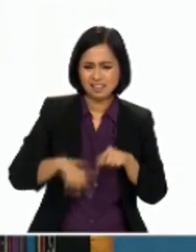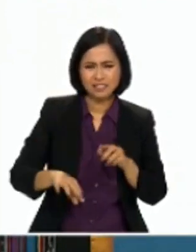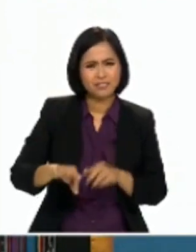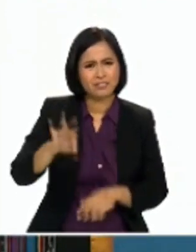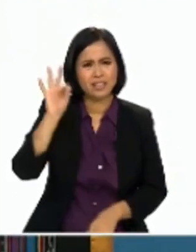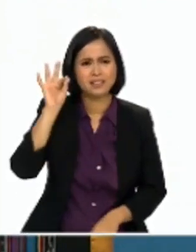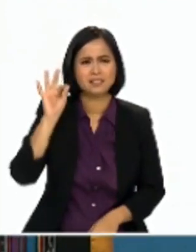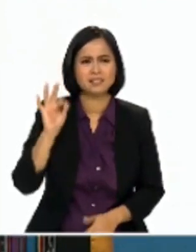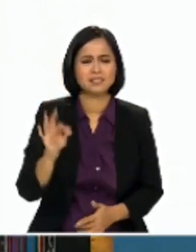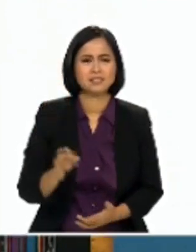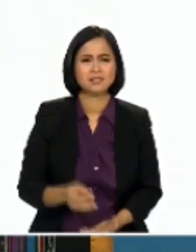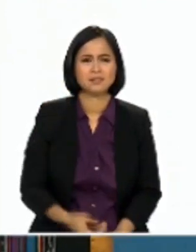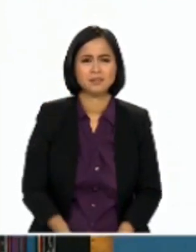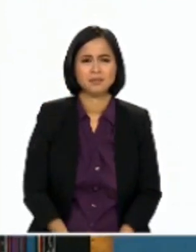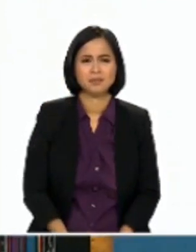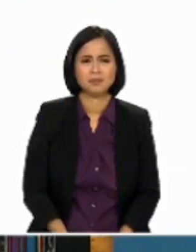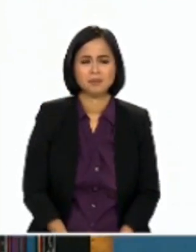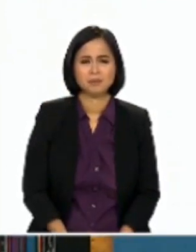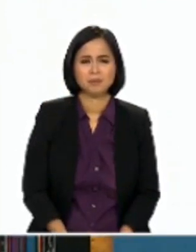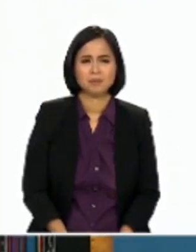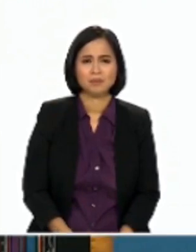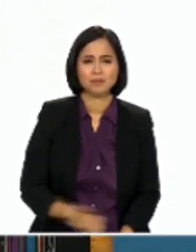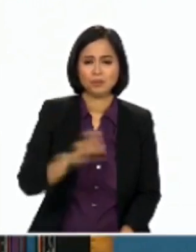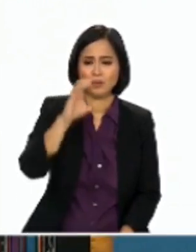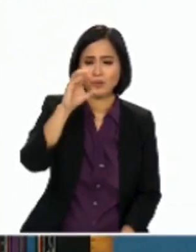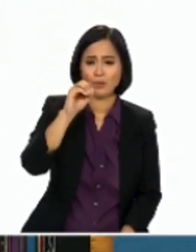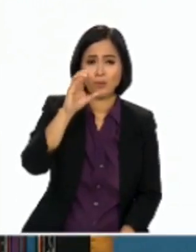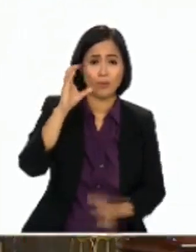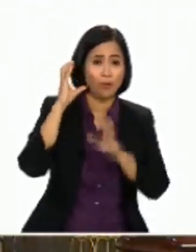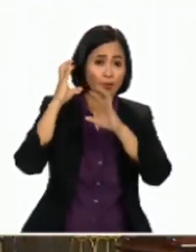Well, itong COCO fund na ito,